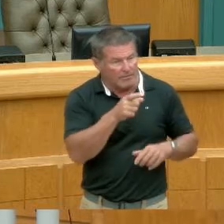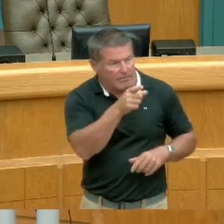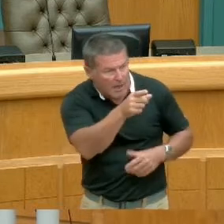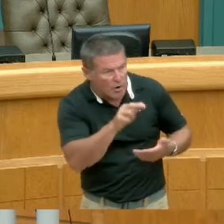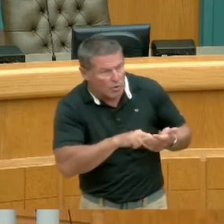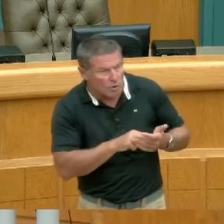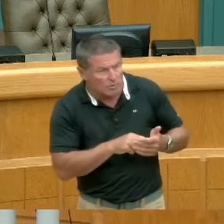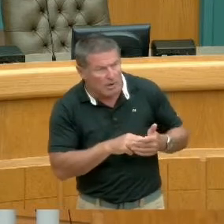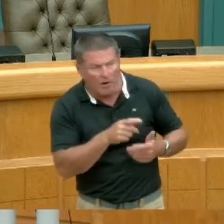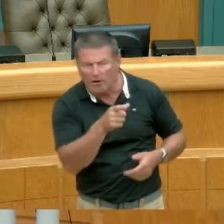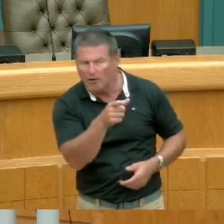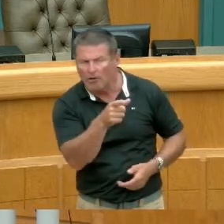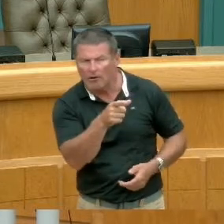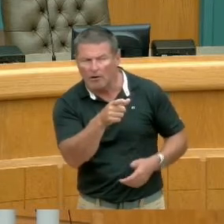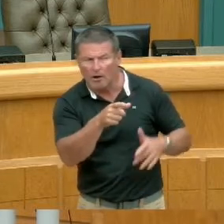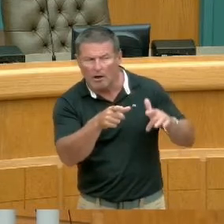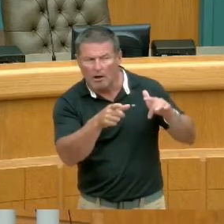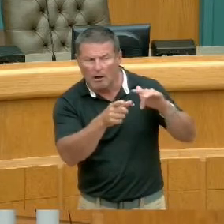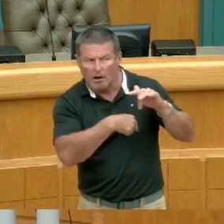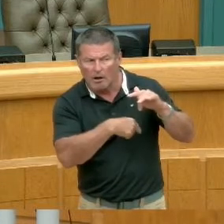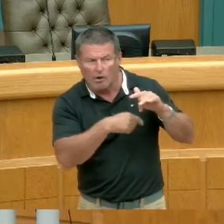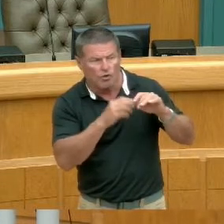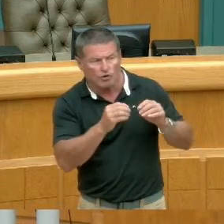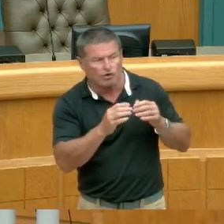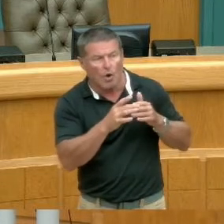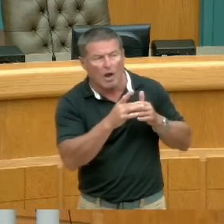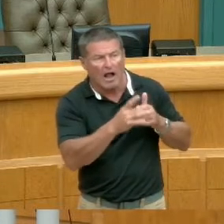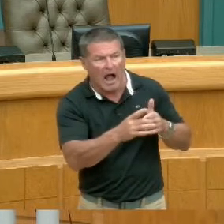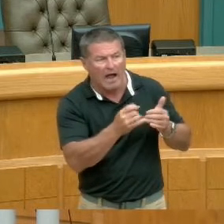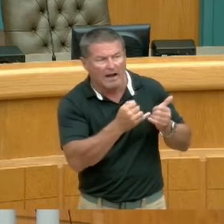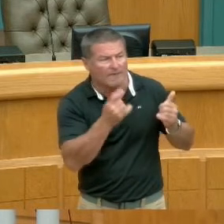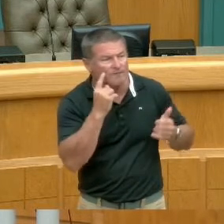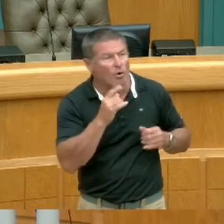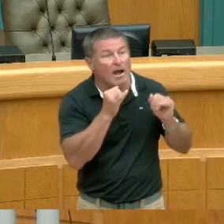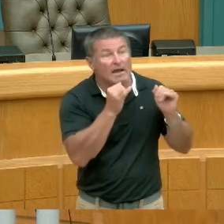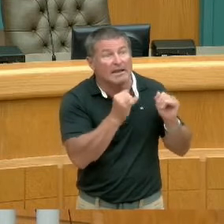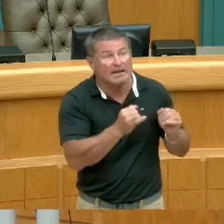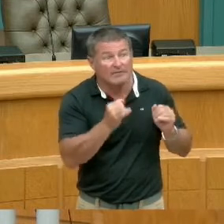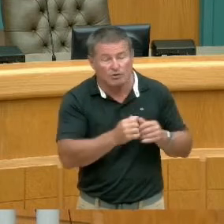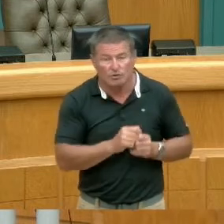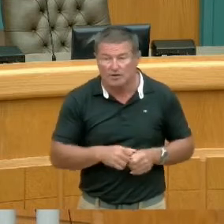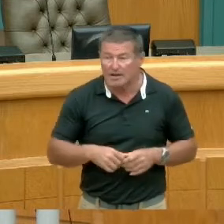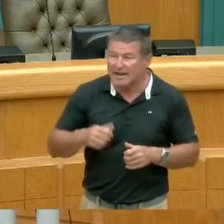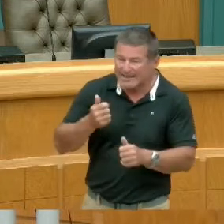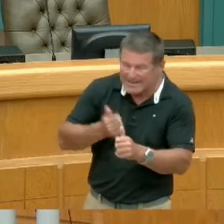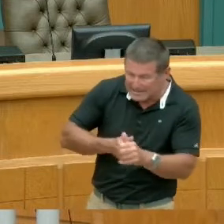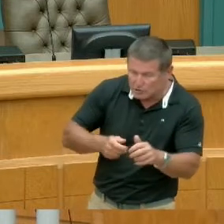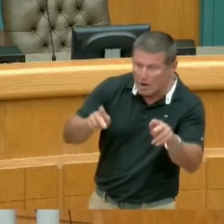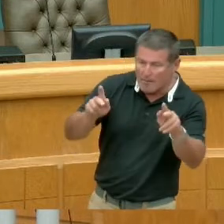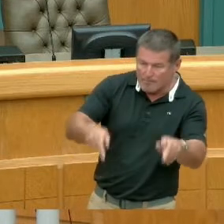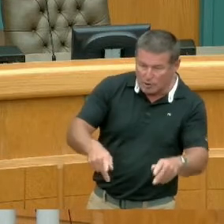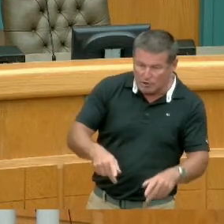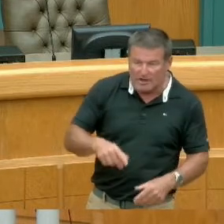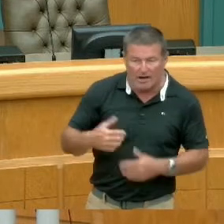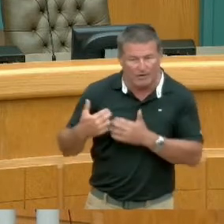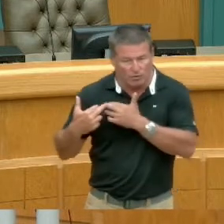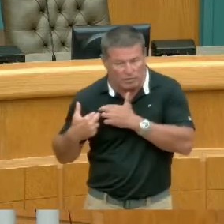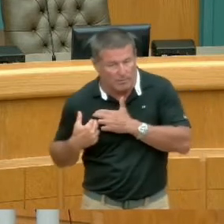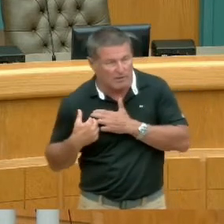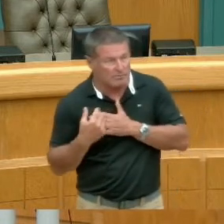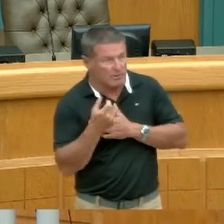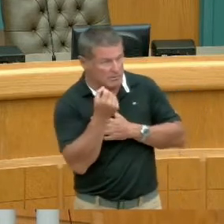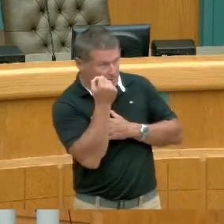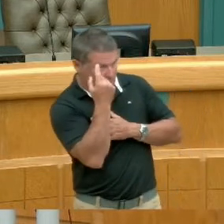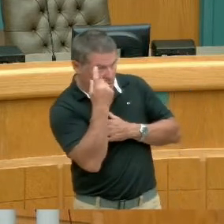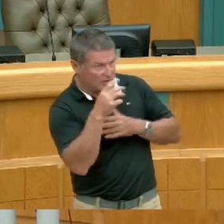no guidelines for individuals. And so the individuals also need to make sure they understand the guidelines. So there's guidelines